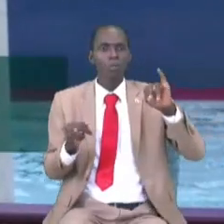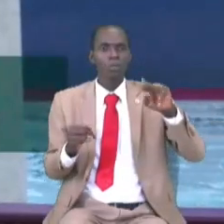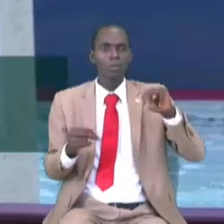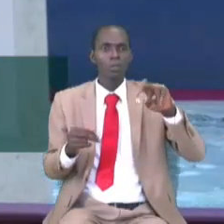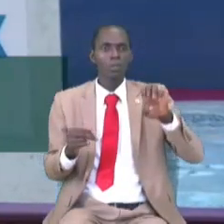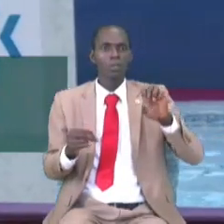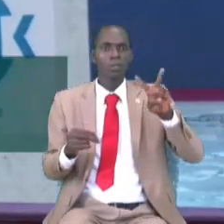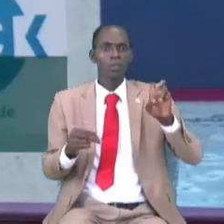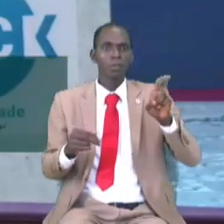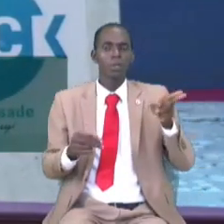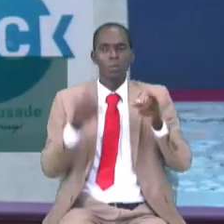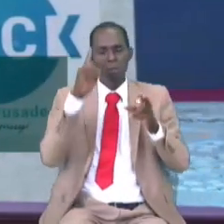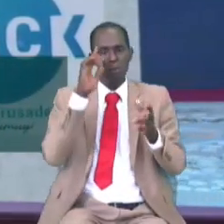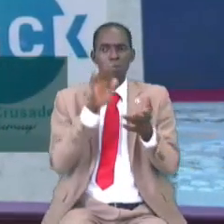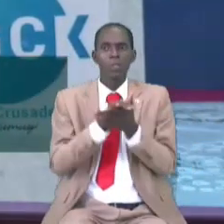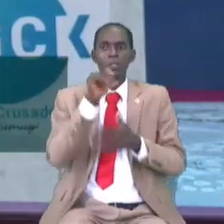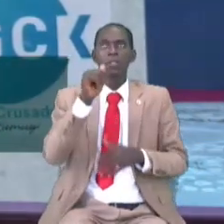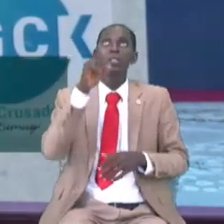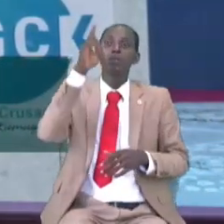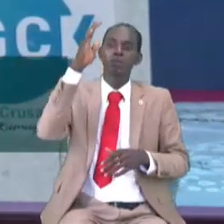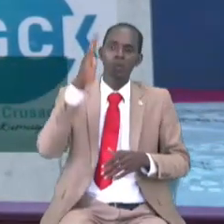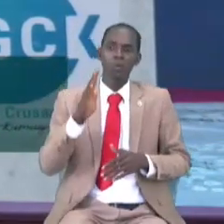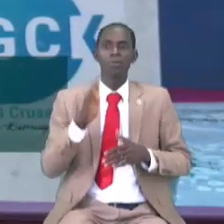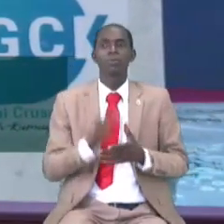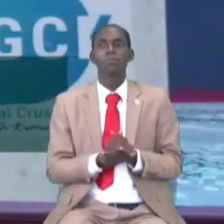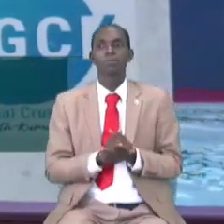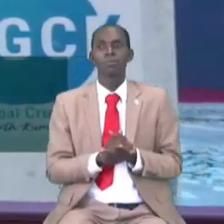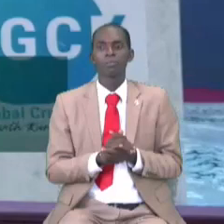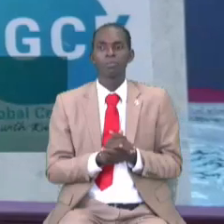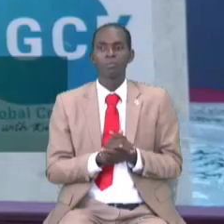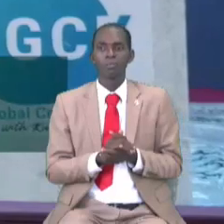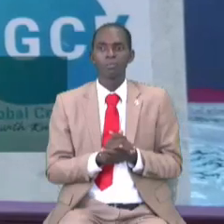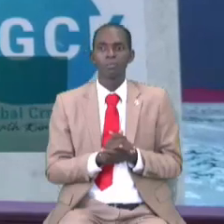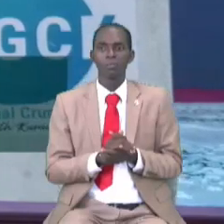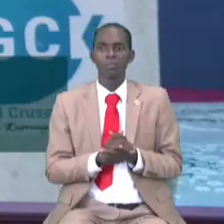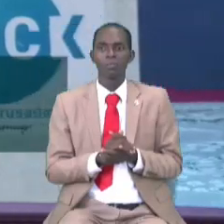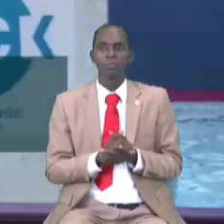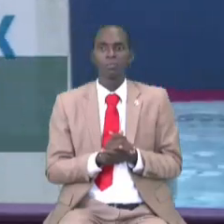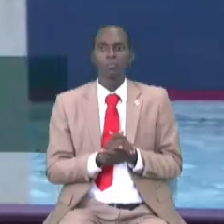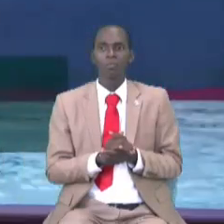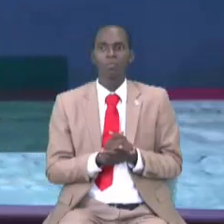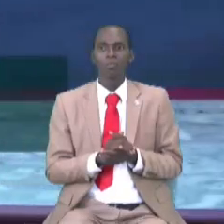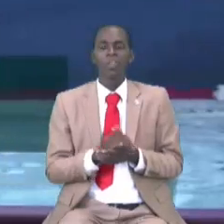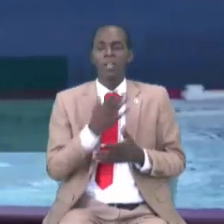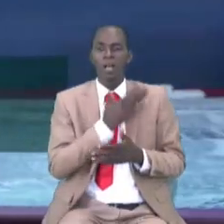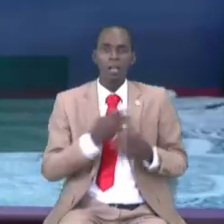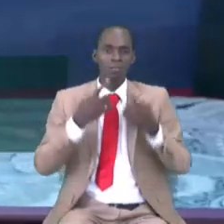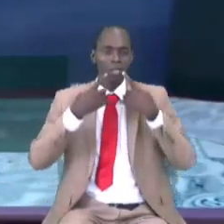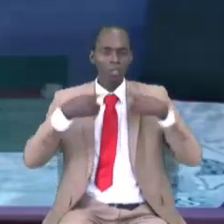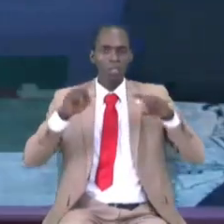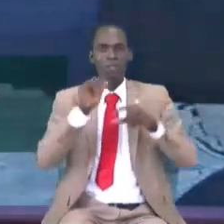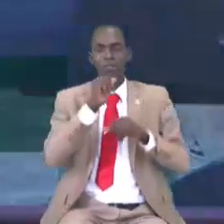God and proclaimed a fast and put on sackcloth, from the greatest of